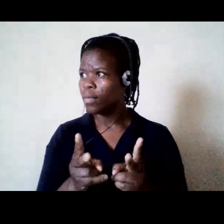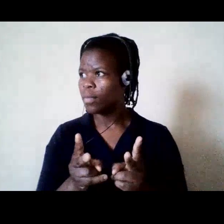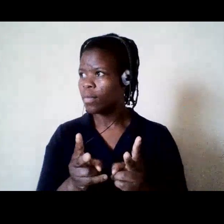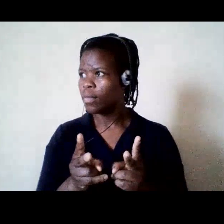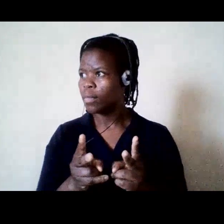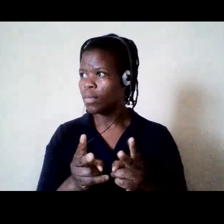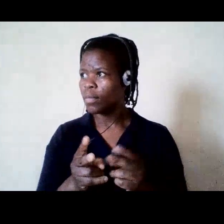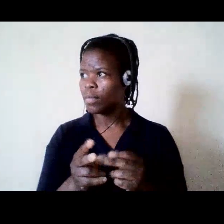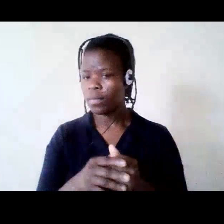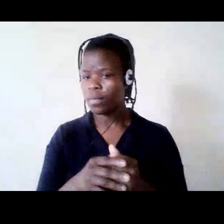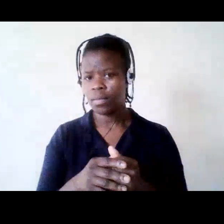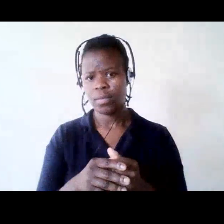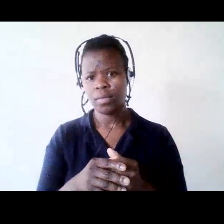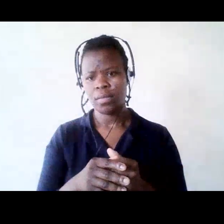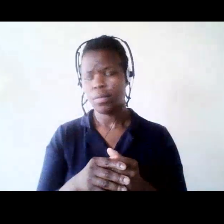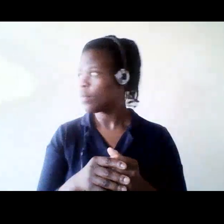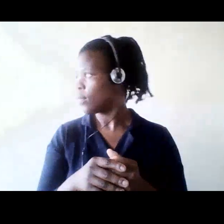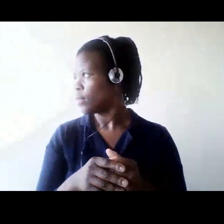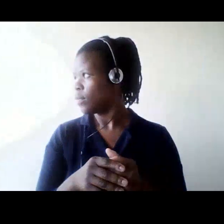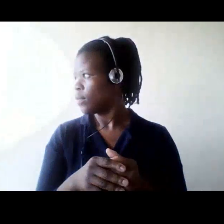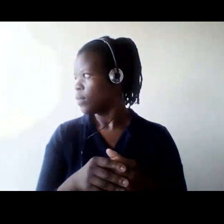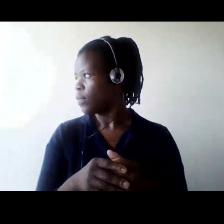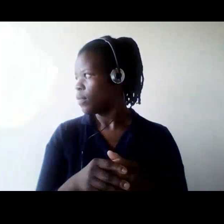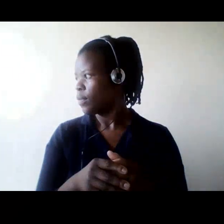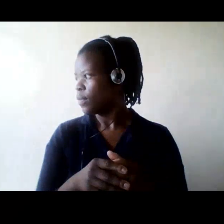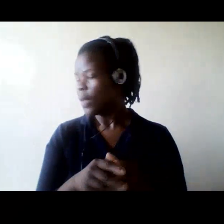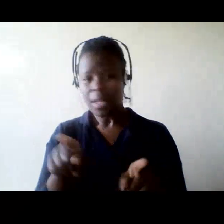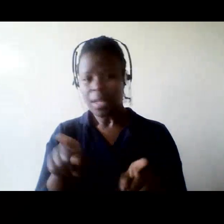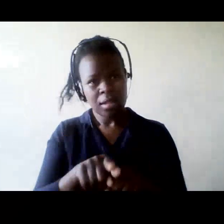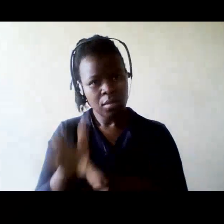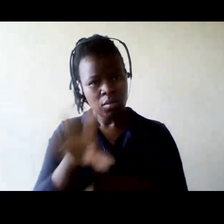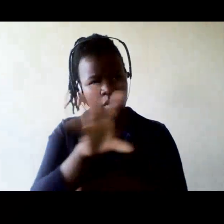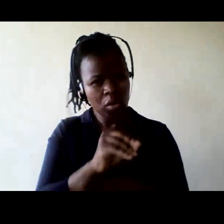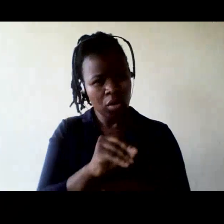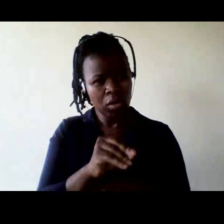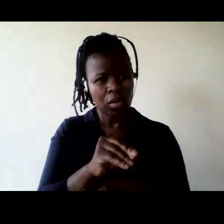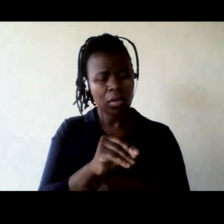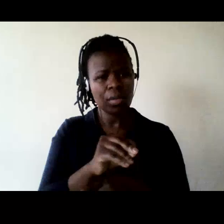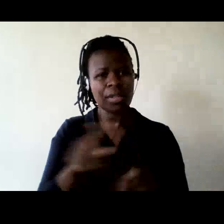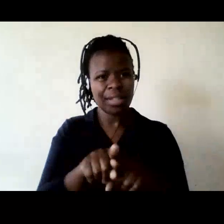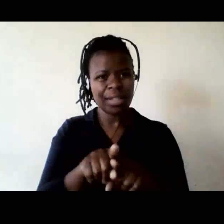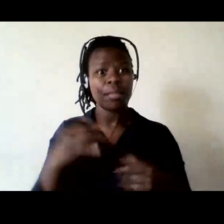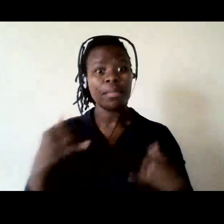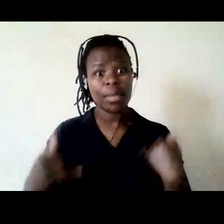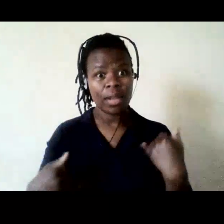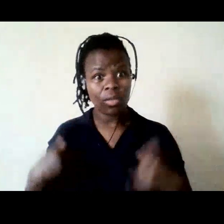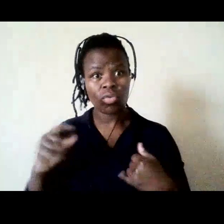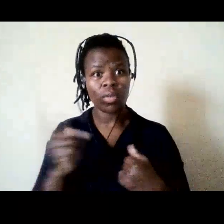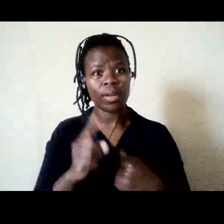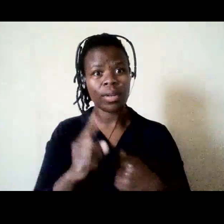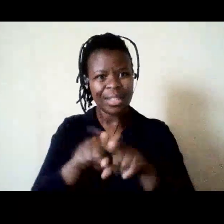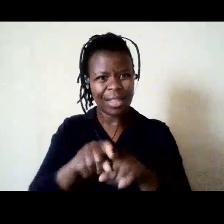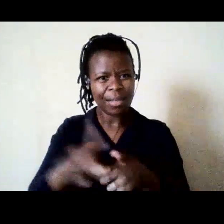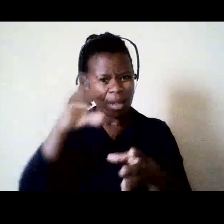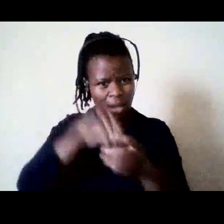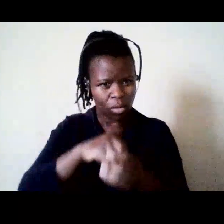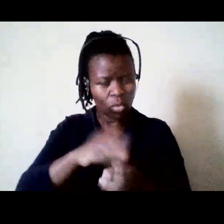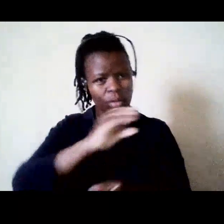Yeah. So that's one of the joys of being in the disability sector, in that when you include disability, you actually end up